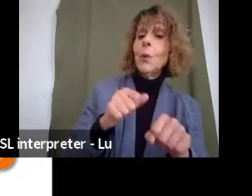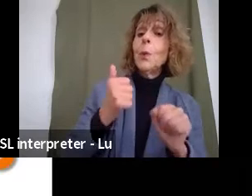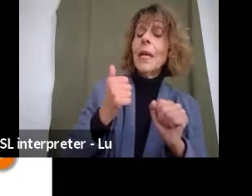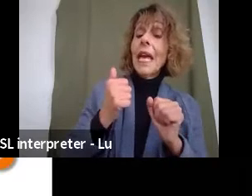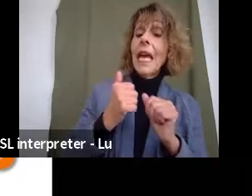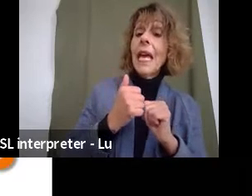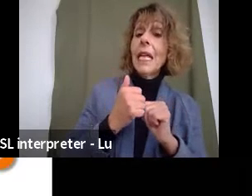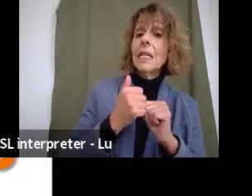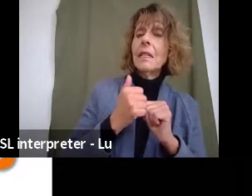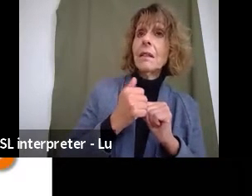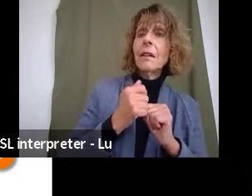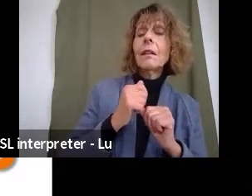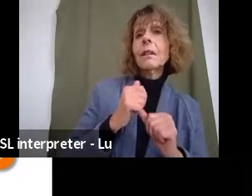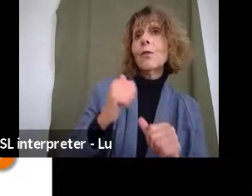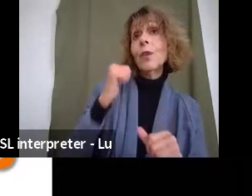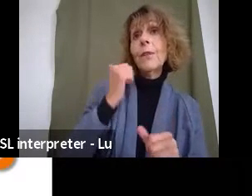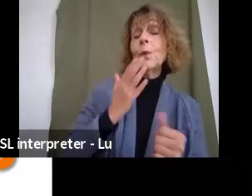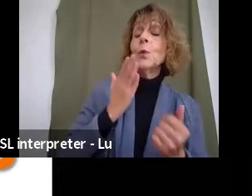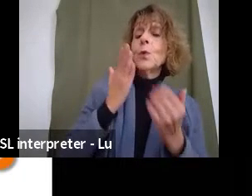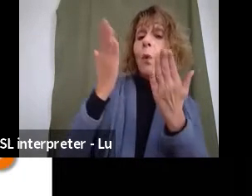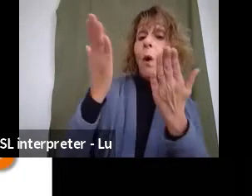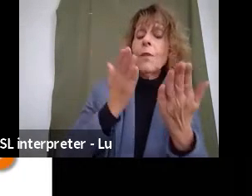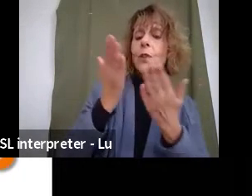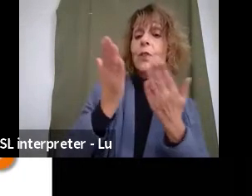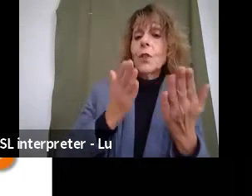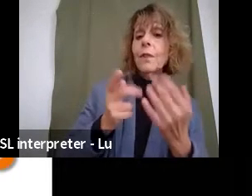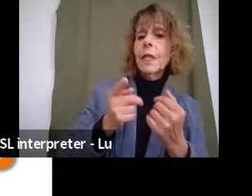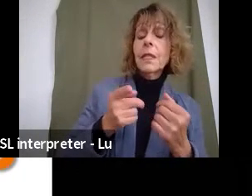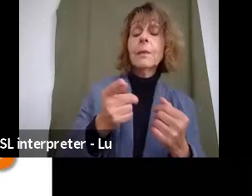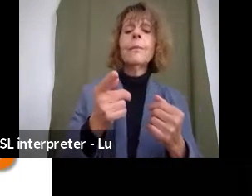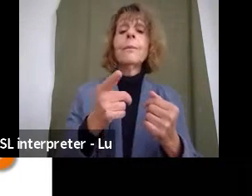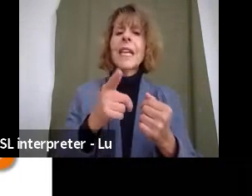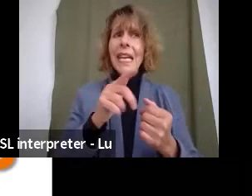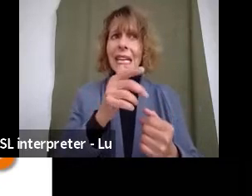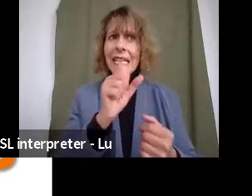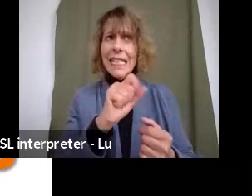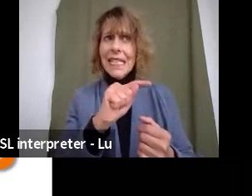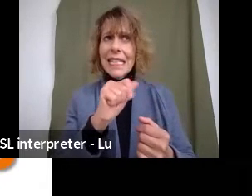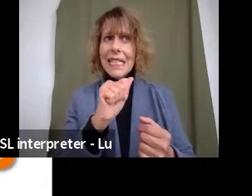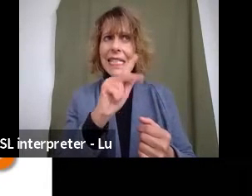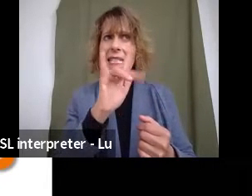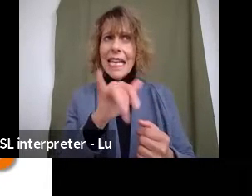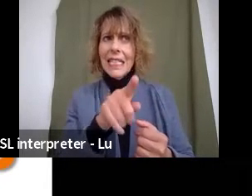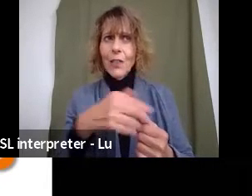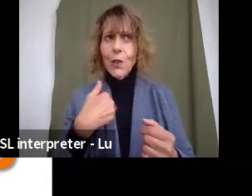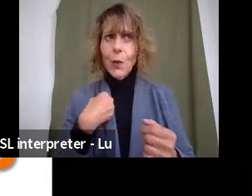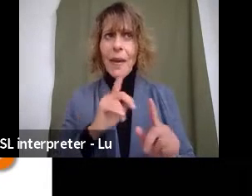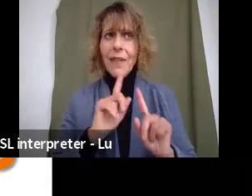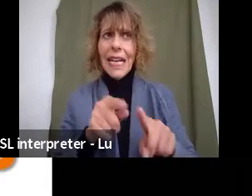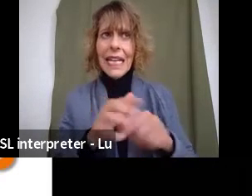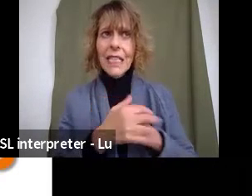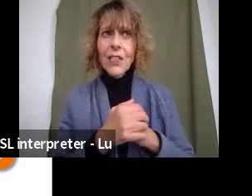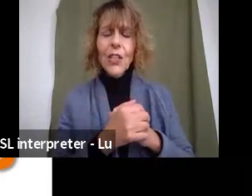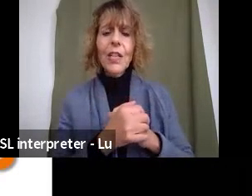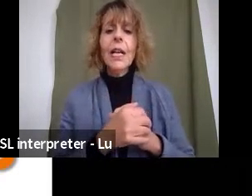to pop in and answer this question. So Stacy, you want to say something? Sure. Well, yes, I mean, I